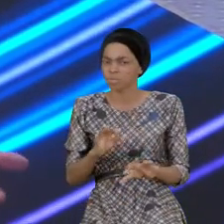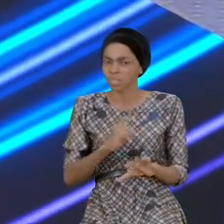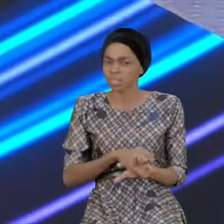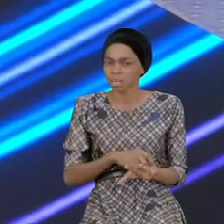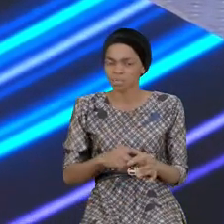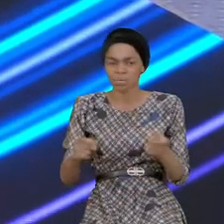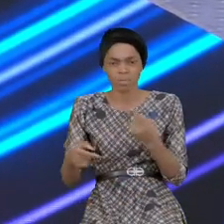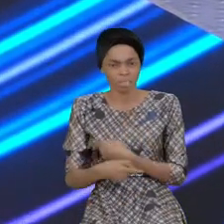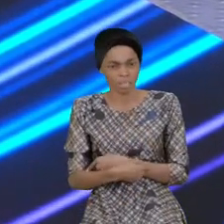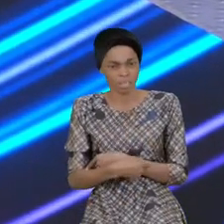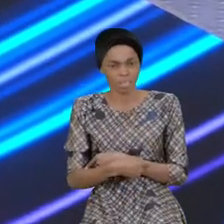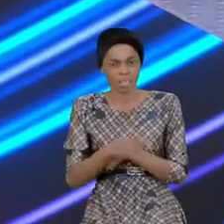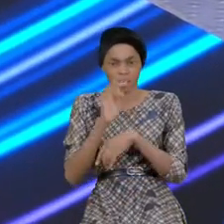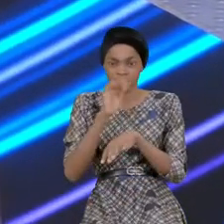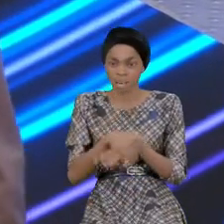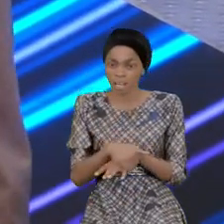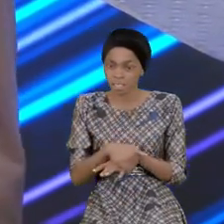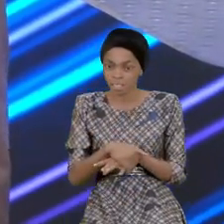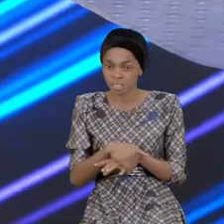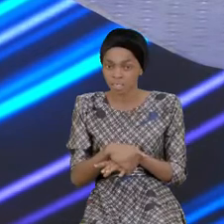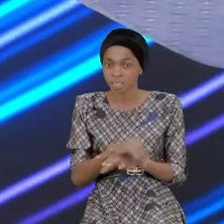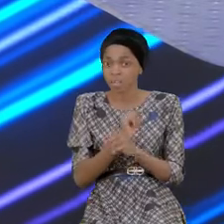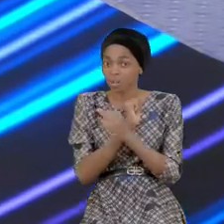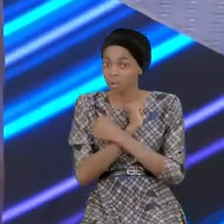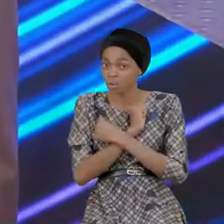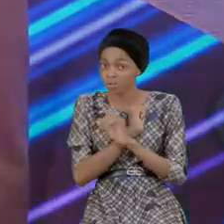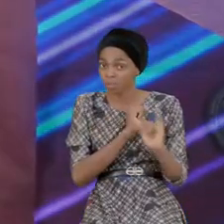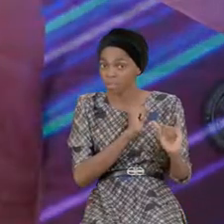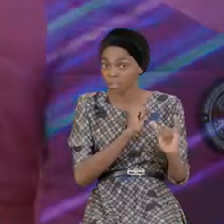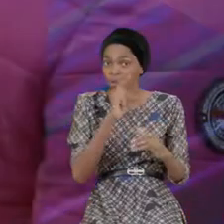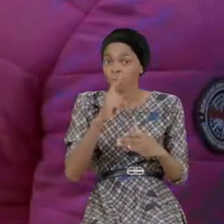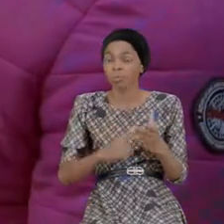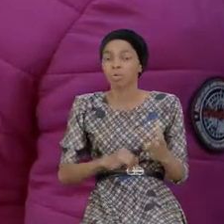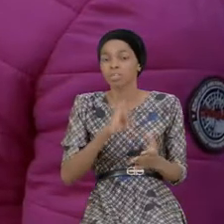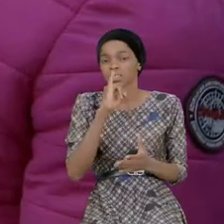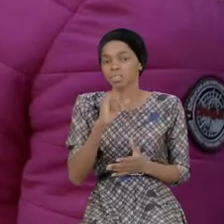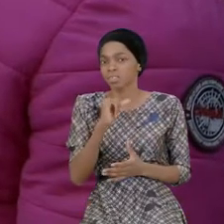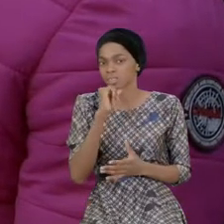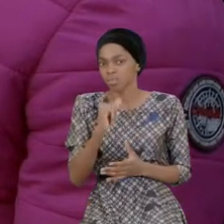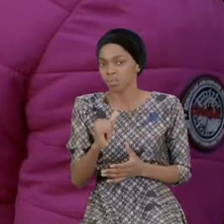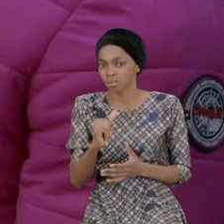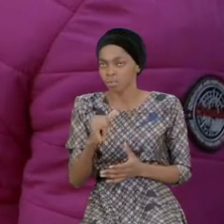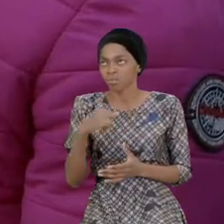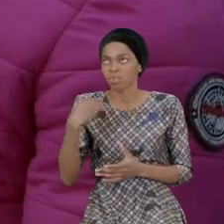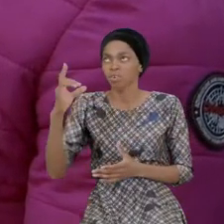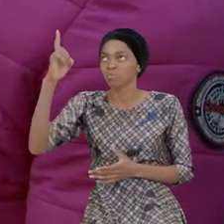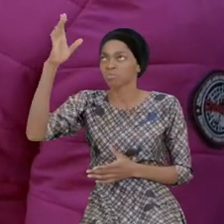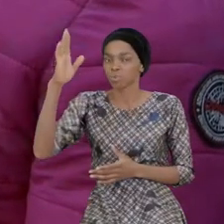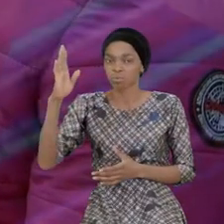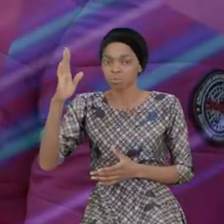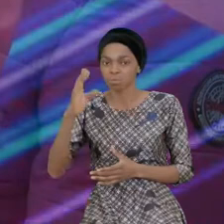day, night, loving what is not of his Father?